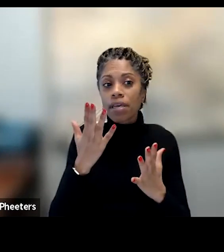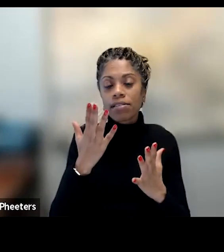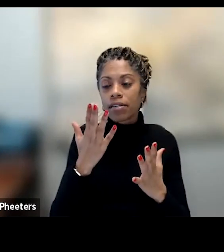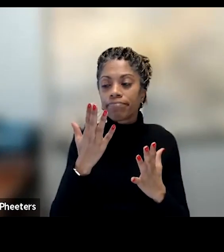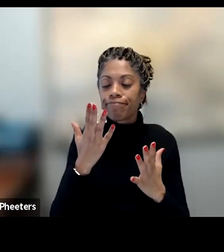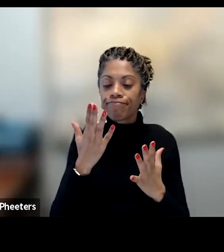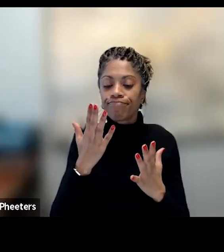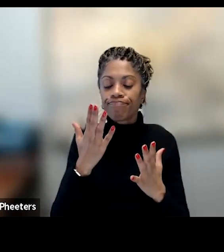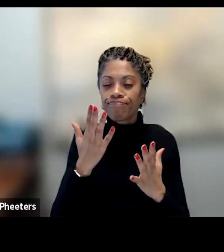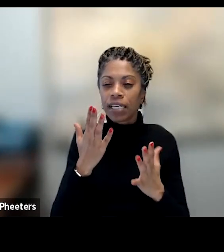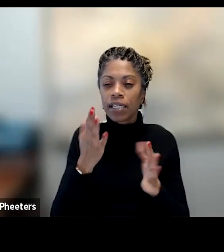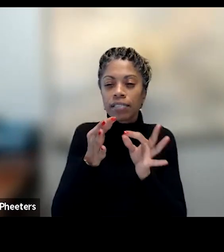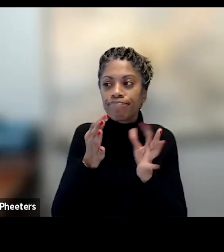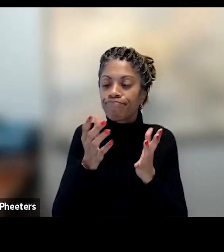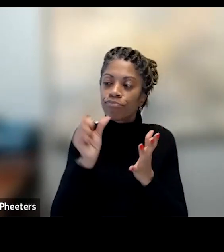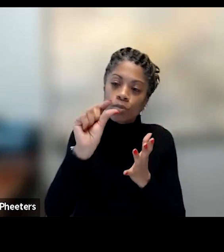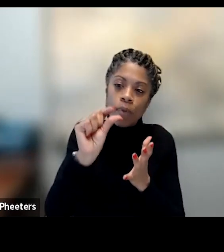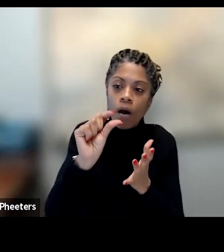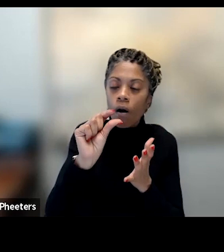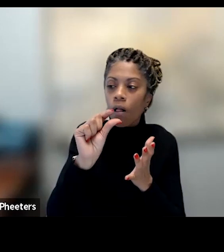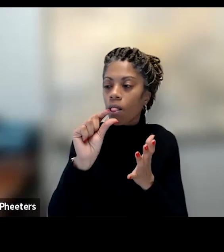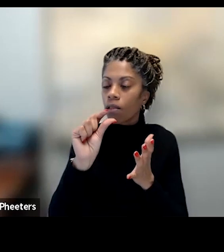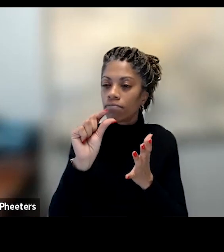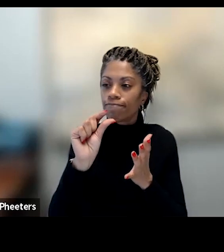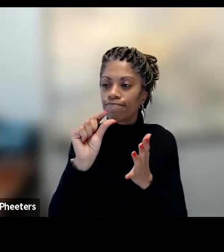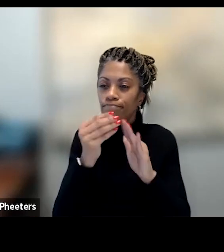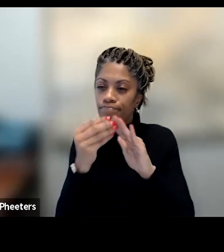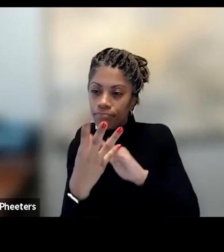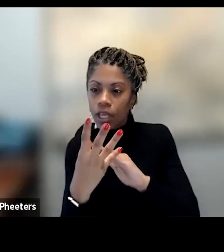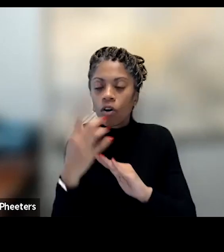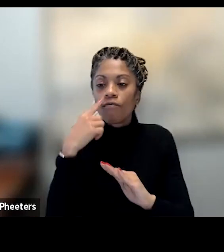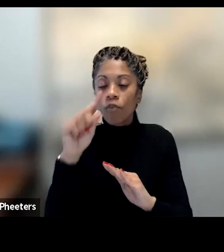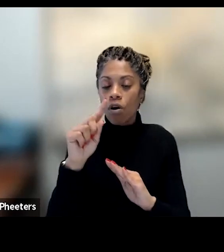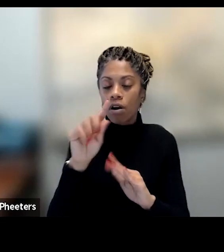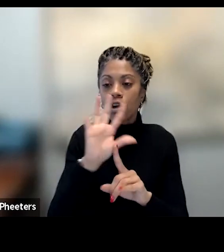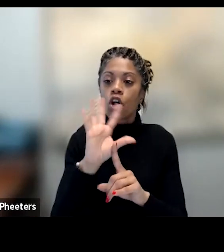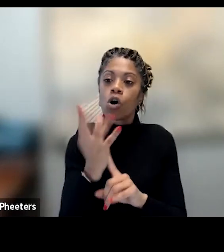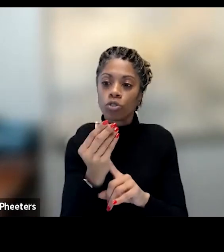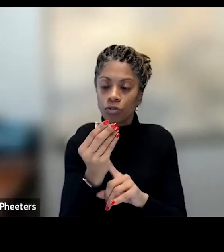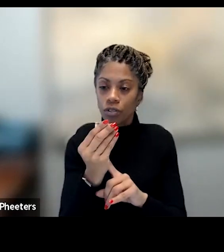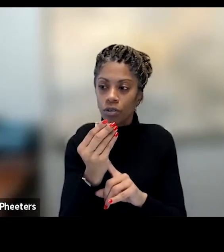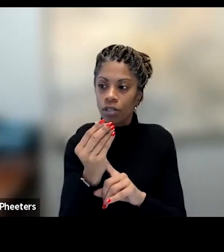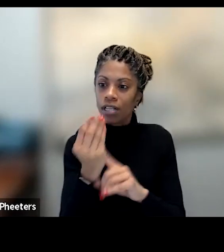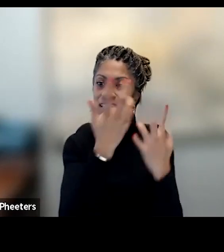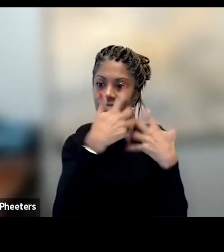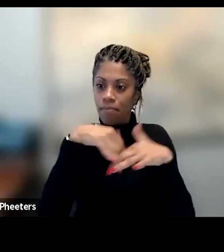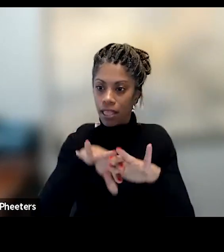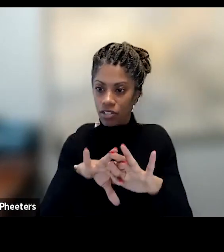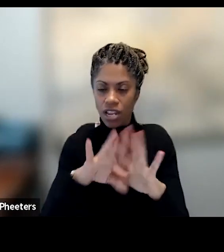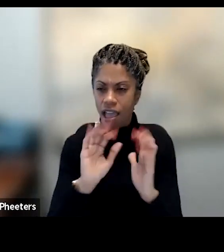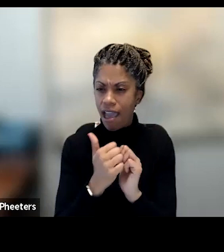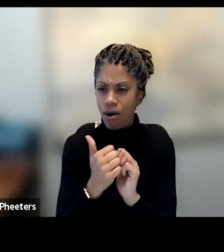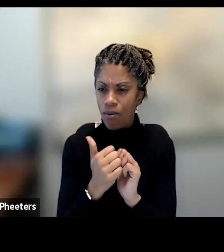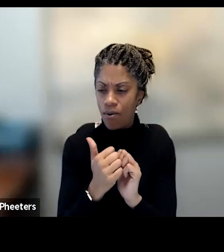today, but we go straight to structural racism, and we don't ever stop and talk about cultural assimilation. So we're going to add that in there. We also know